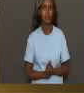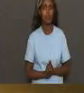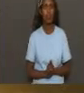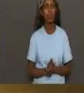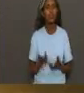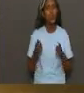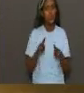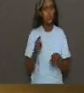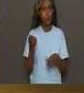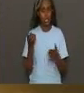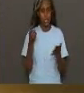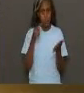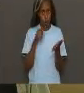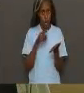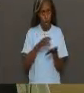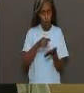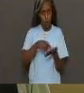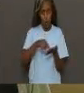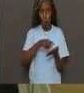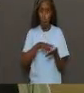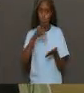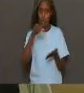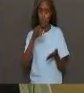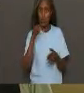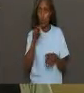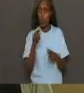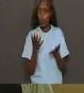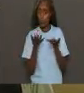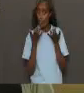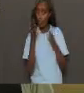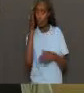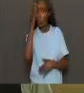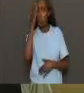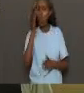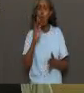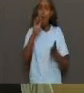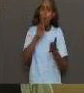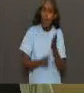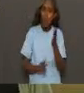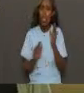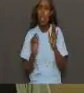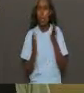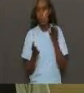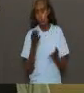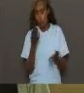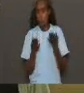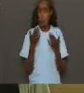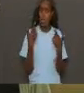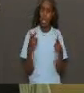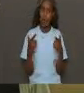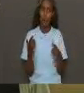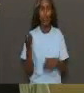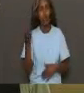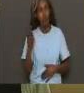When we throw a coin, we want to know what will probably happen,